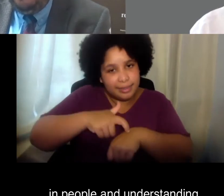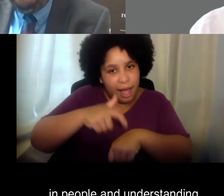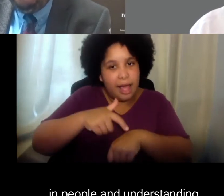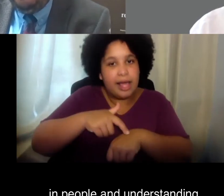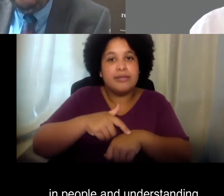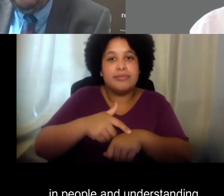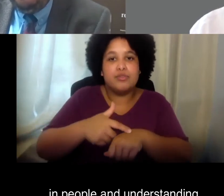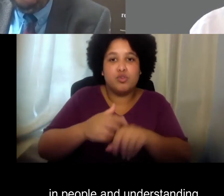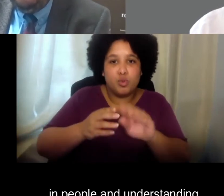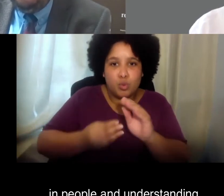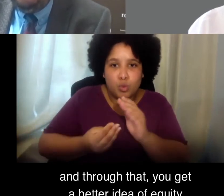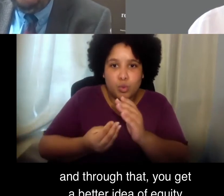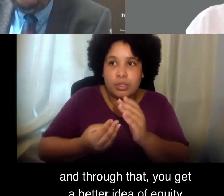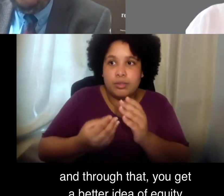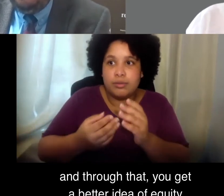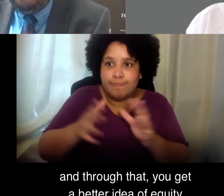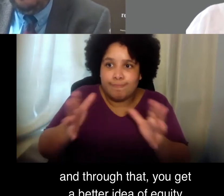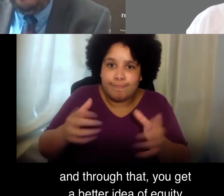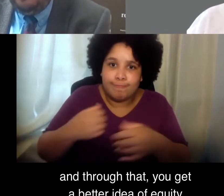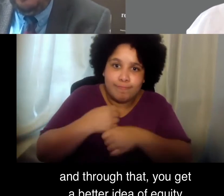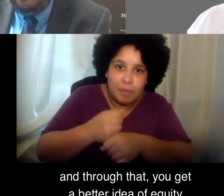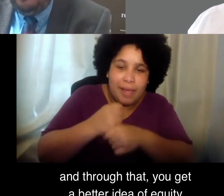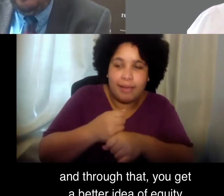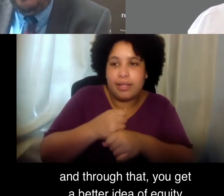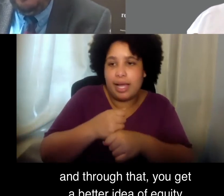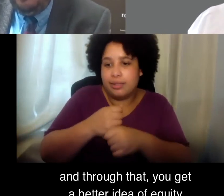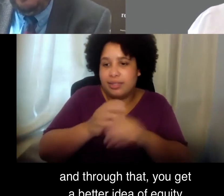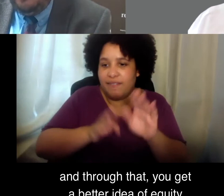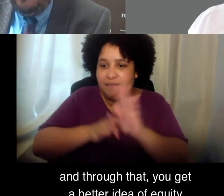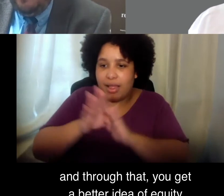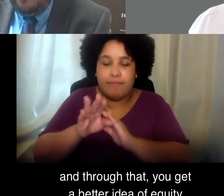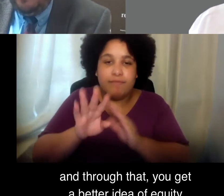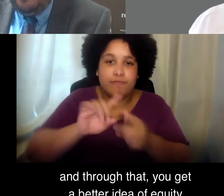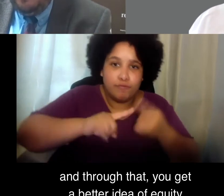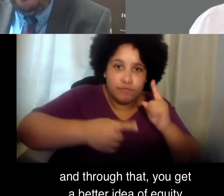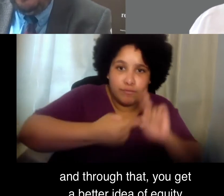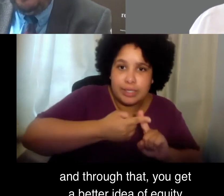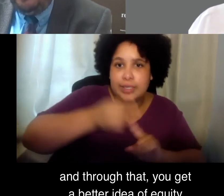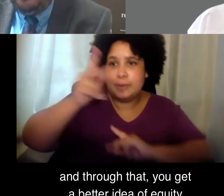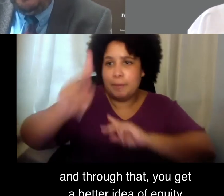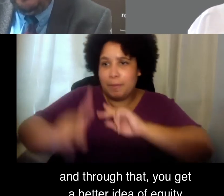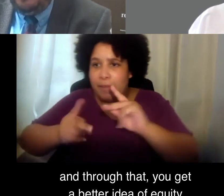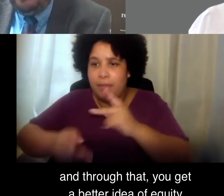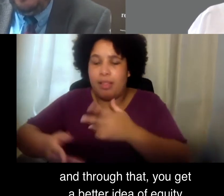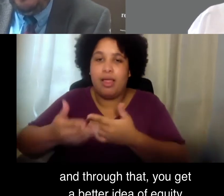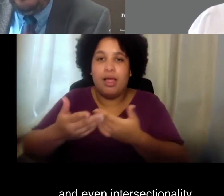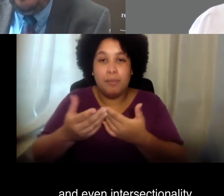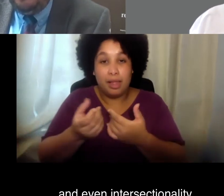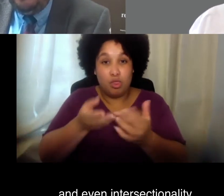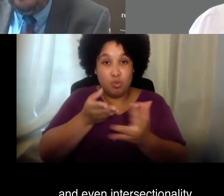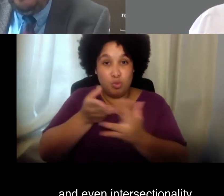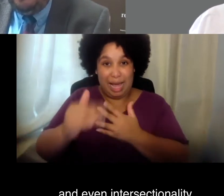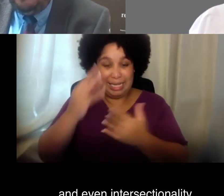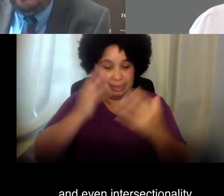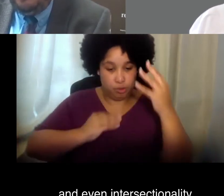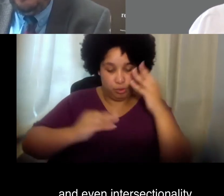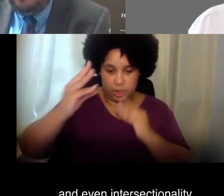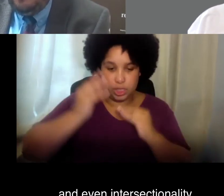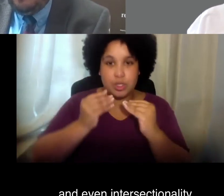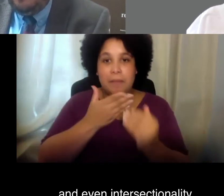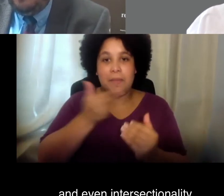people and understanding. And through that, you get a better idea of equity and